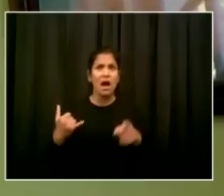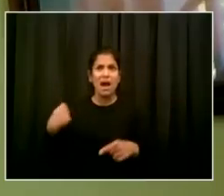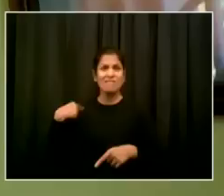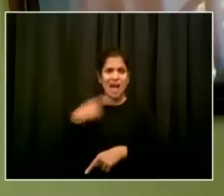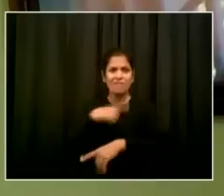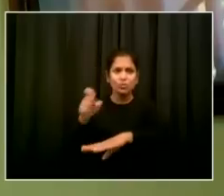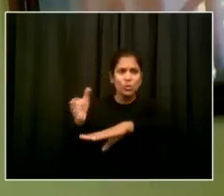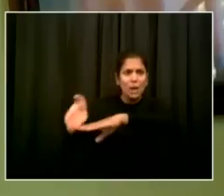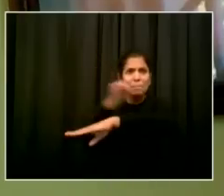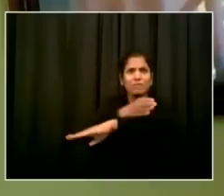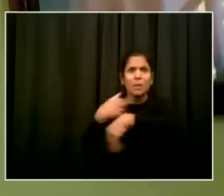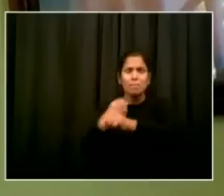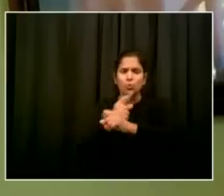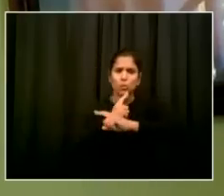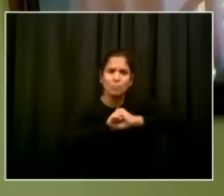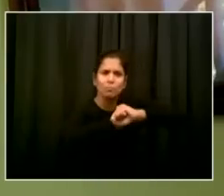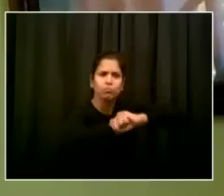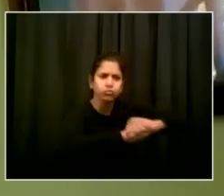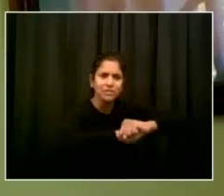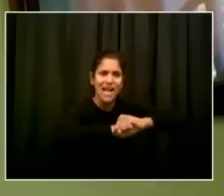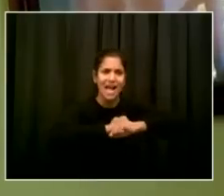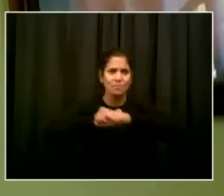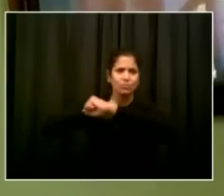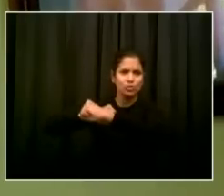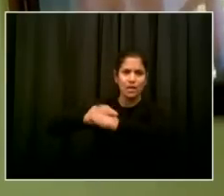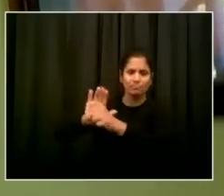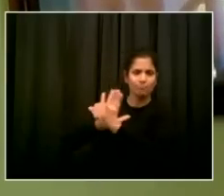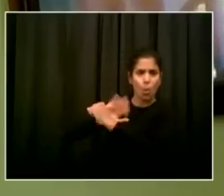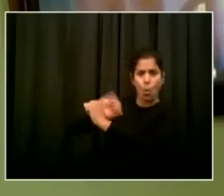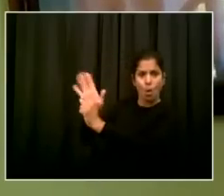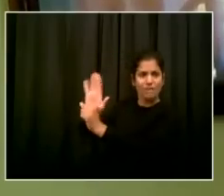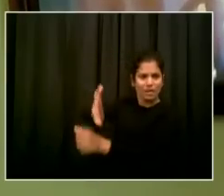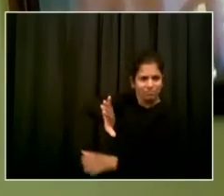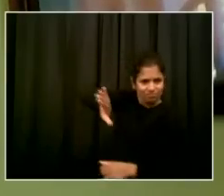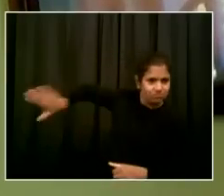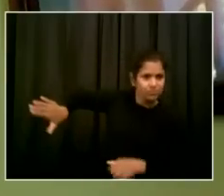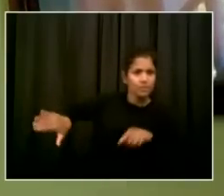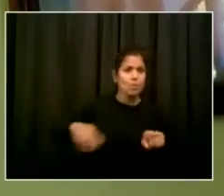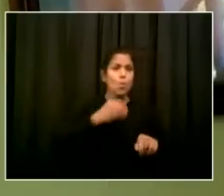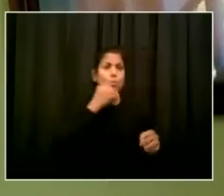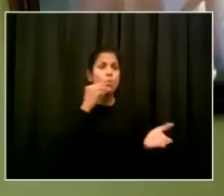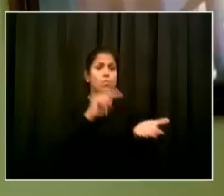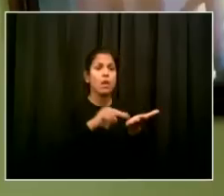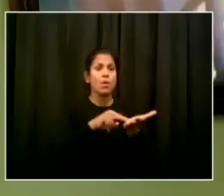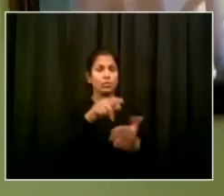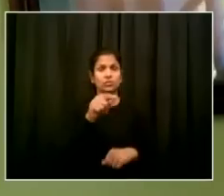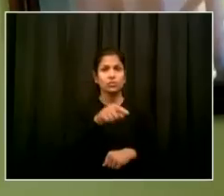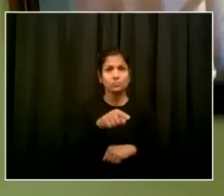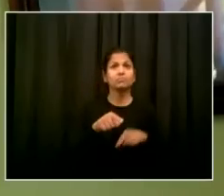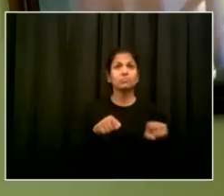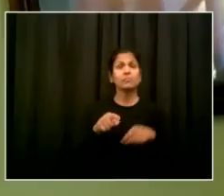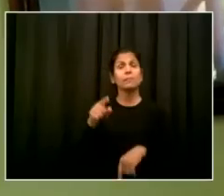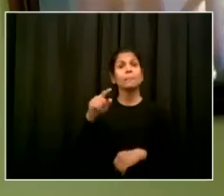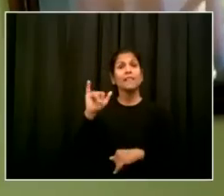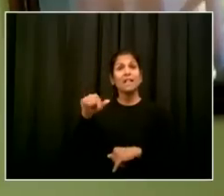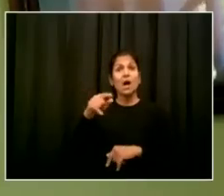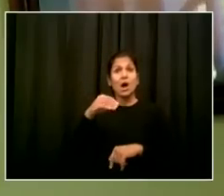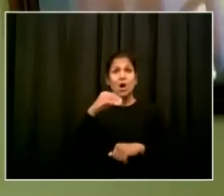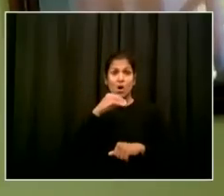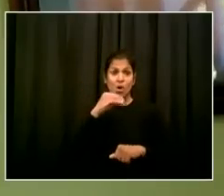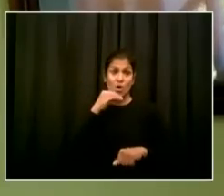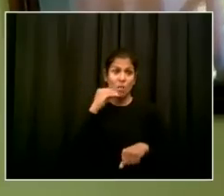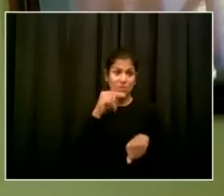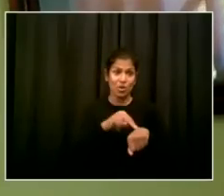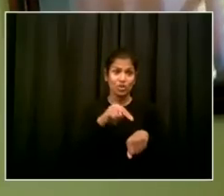For reference, there has been continuous and ongoing testing going on in the nursing homes, not just of the residents, but